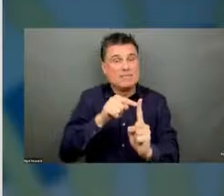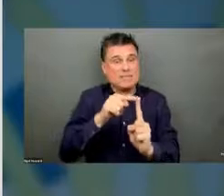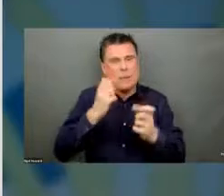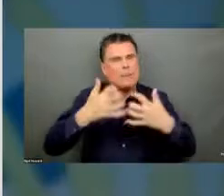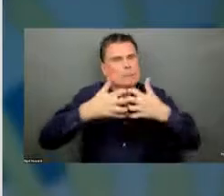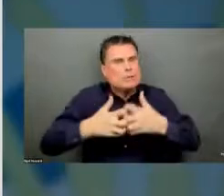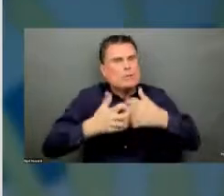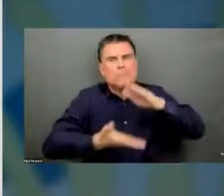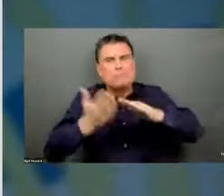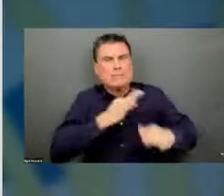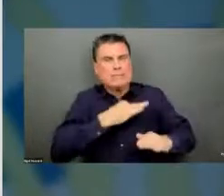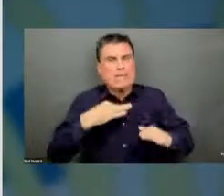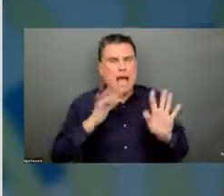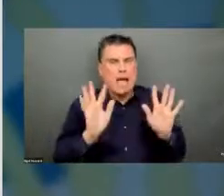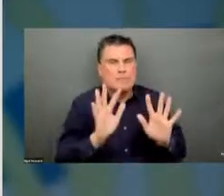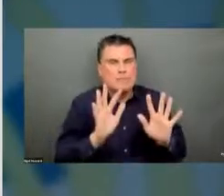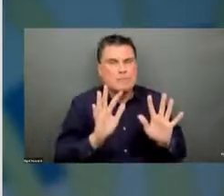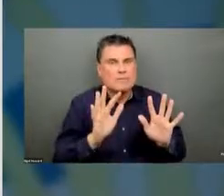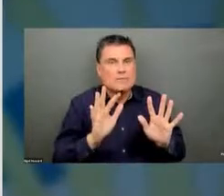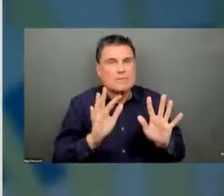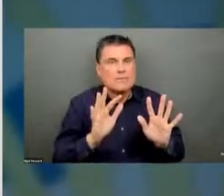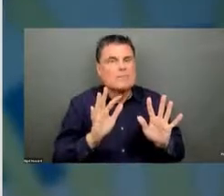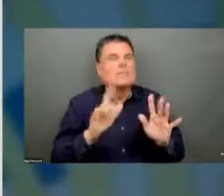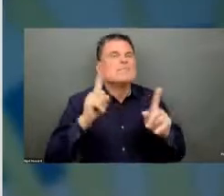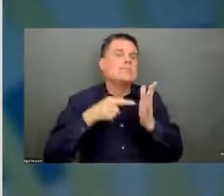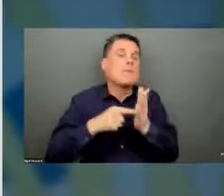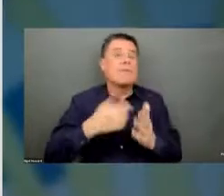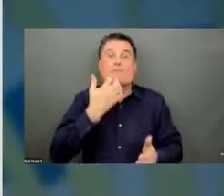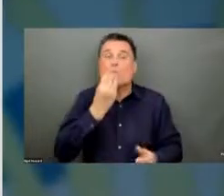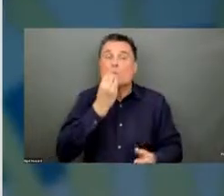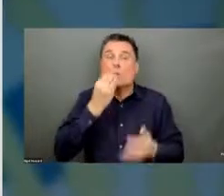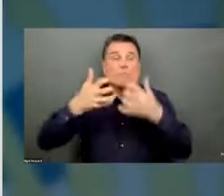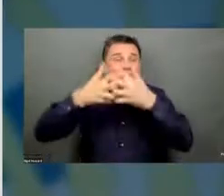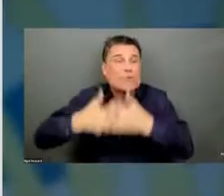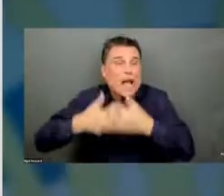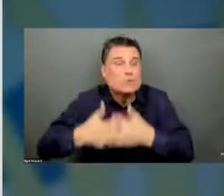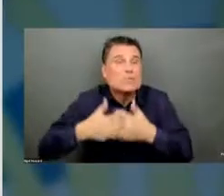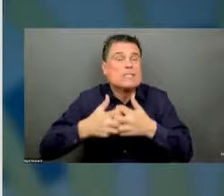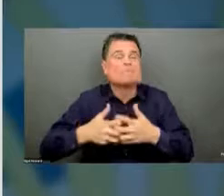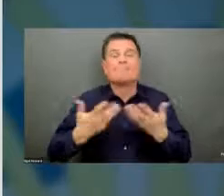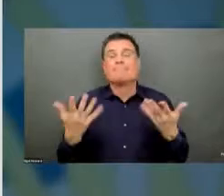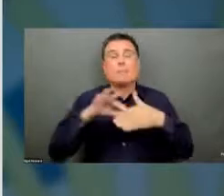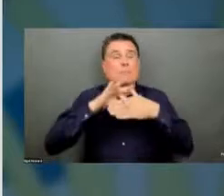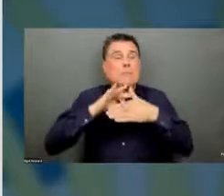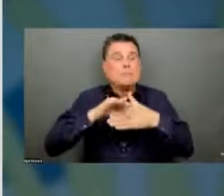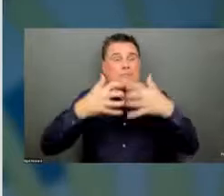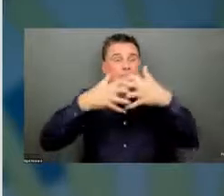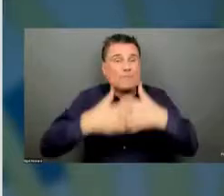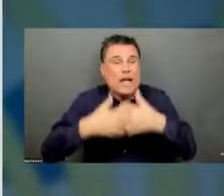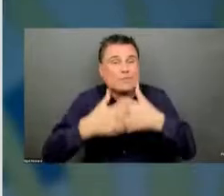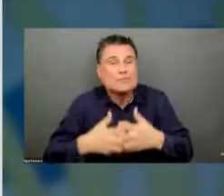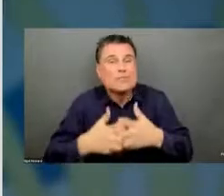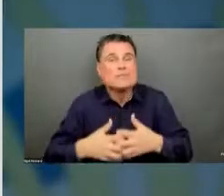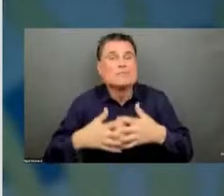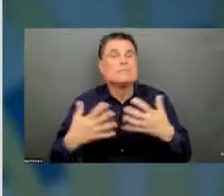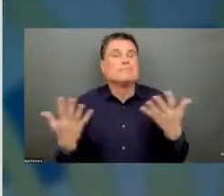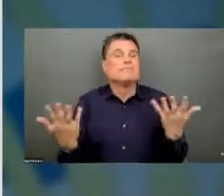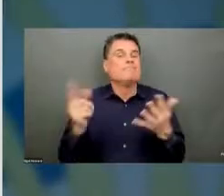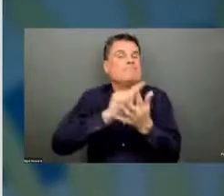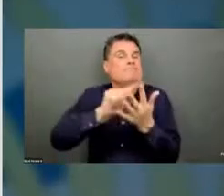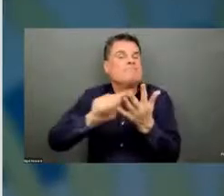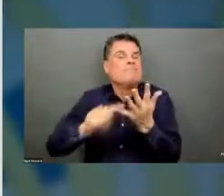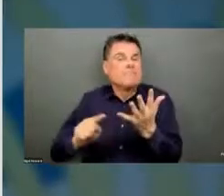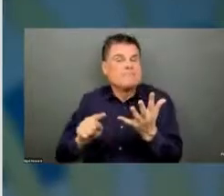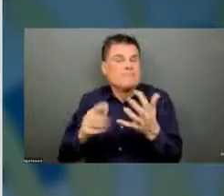centers, like retail sorting centers. And we have been focused very much on our COVID safety plans in those settings. And when